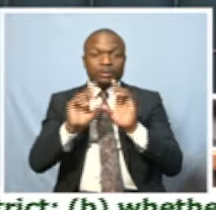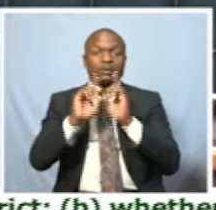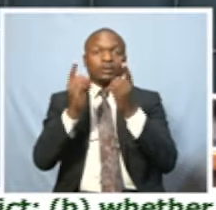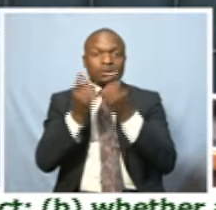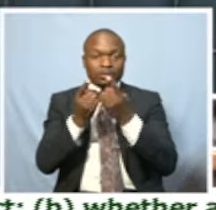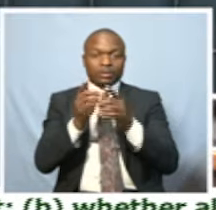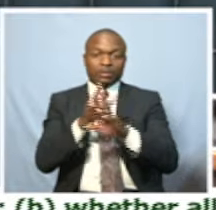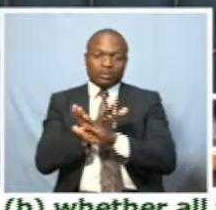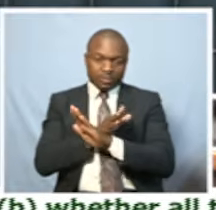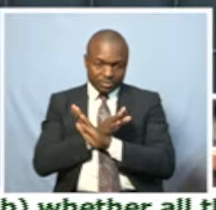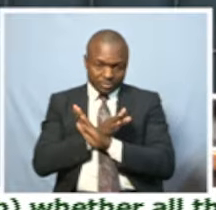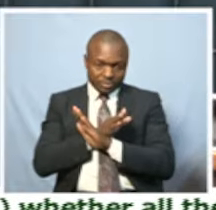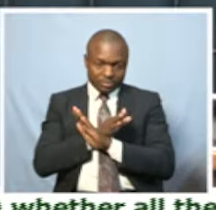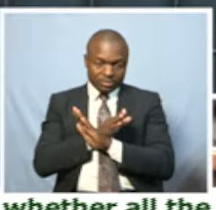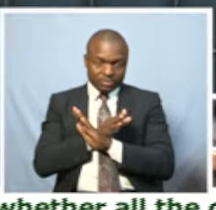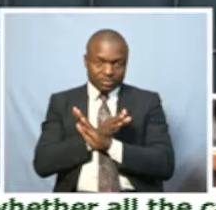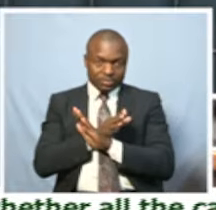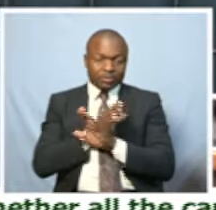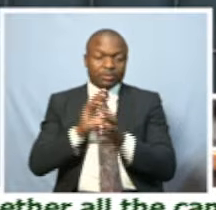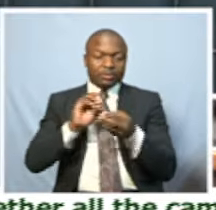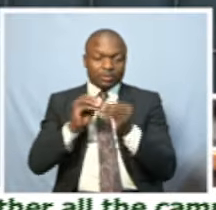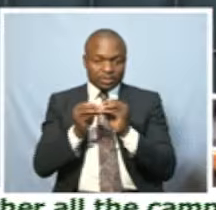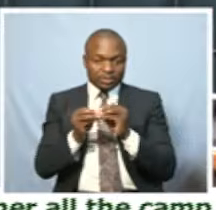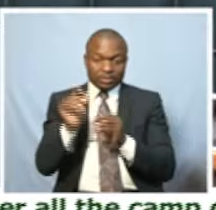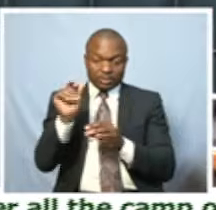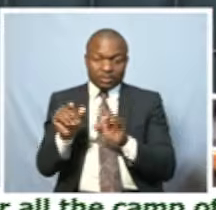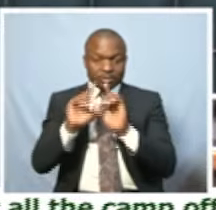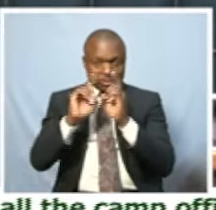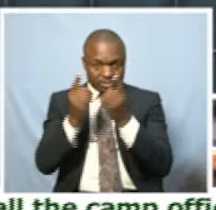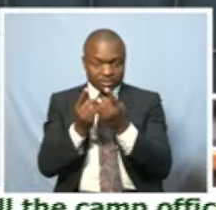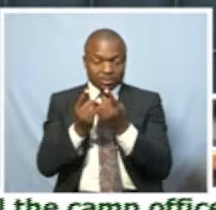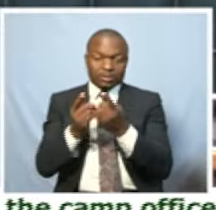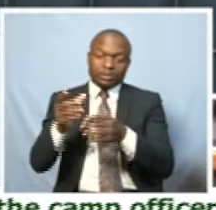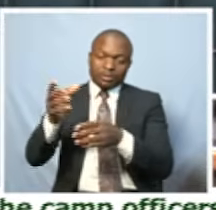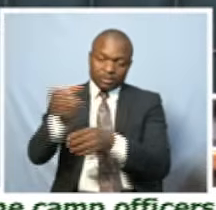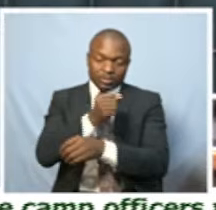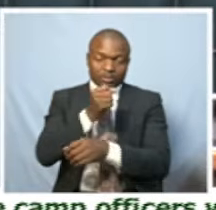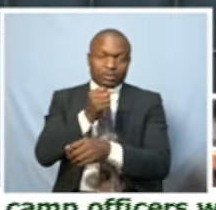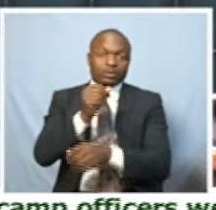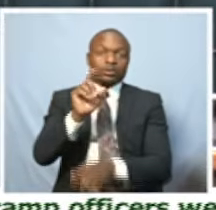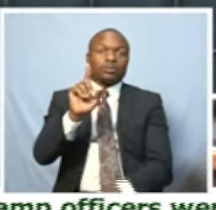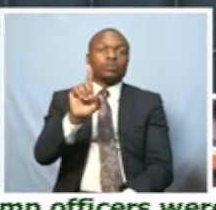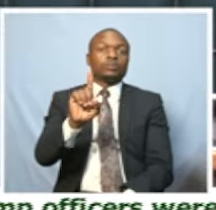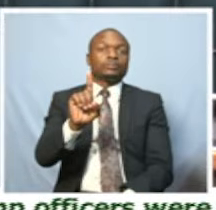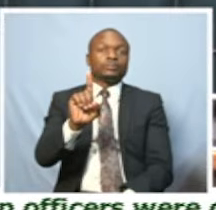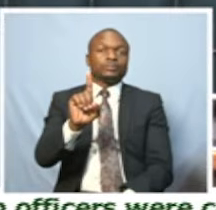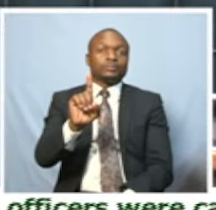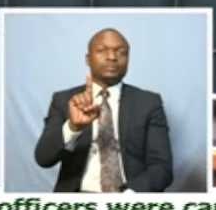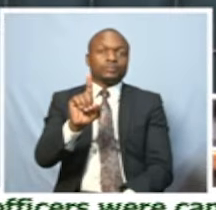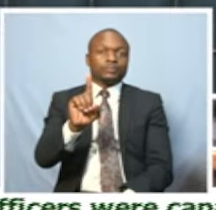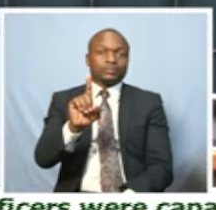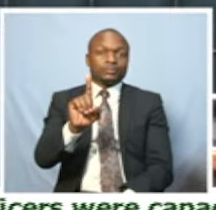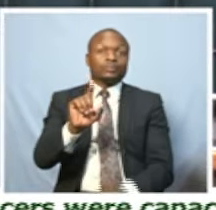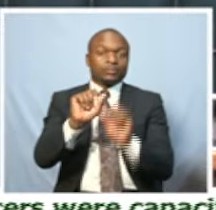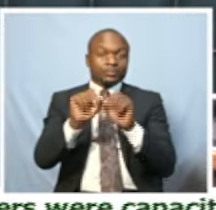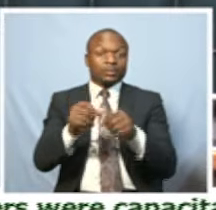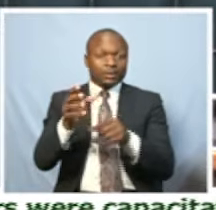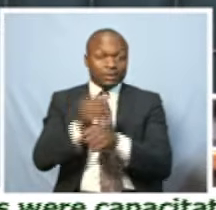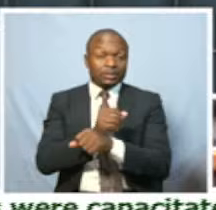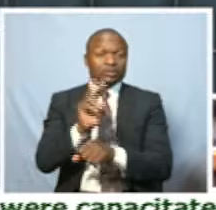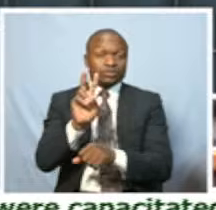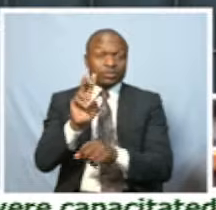districts in Zambia, on average, each district will get about maybe one. At most, it can get